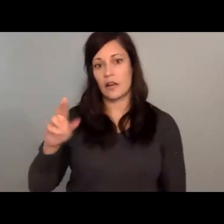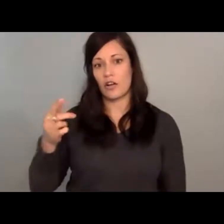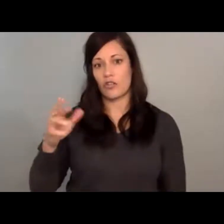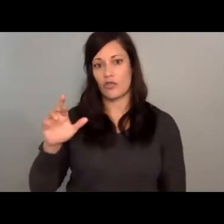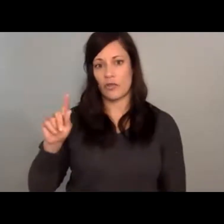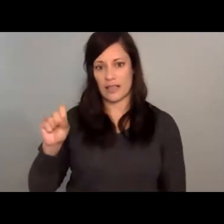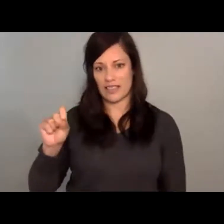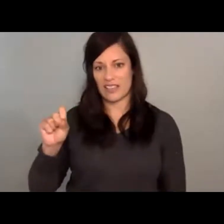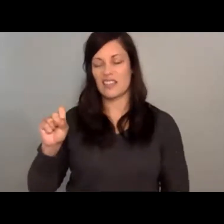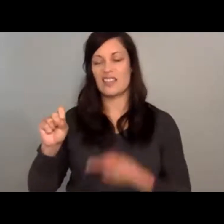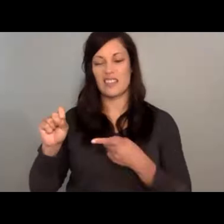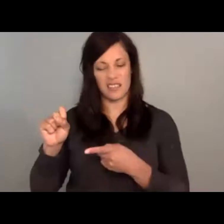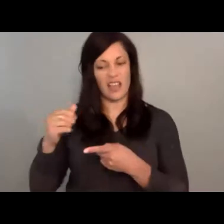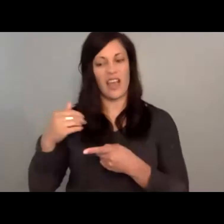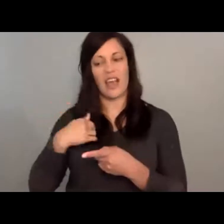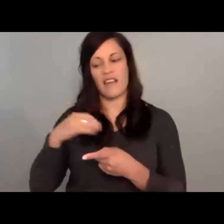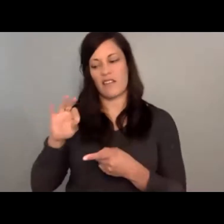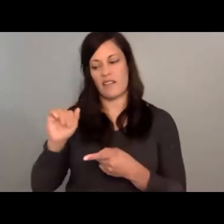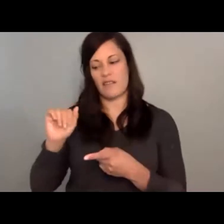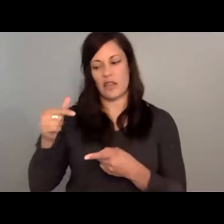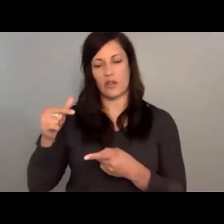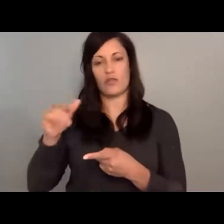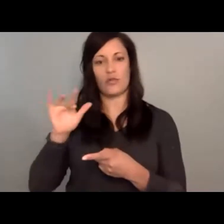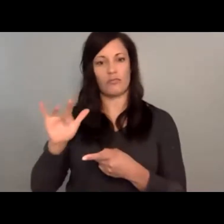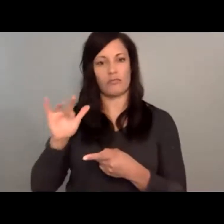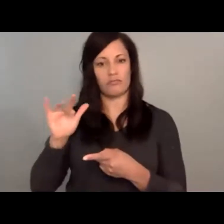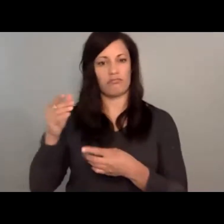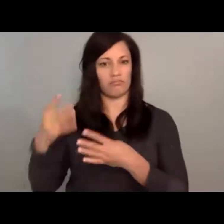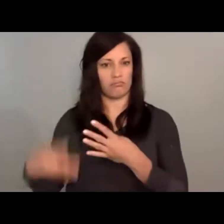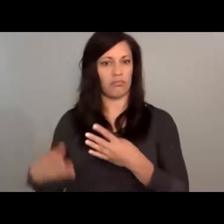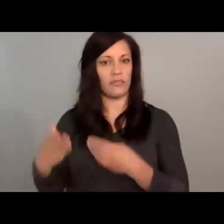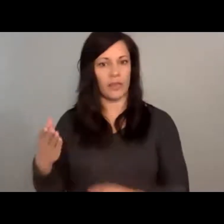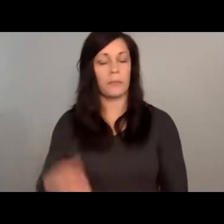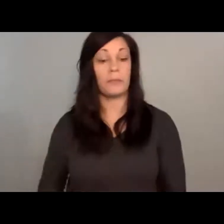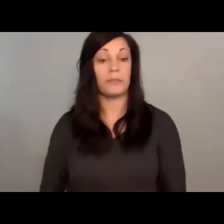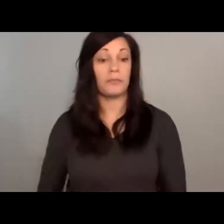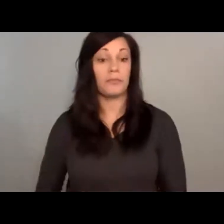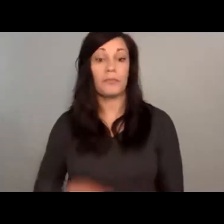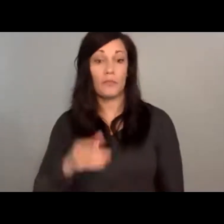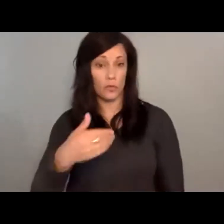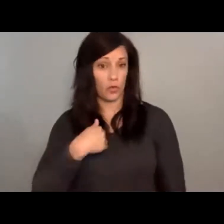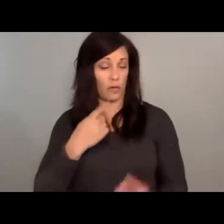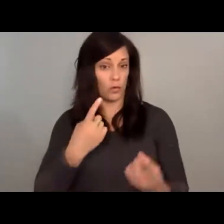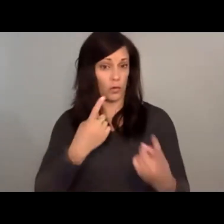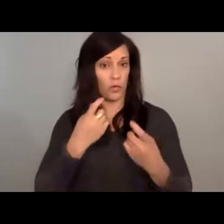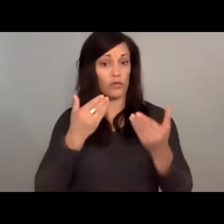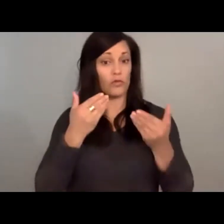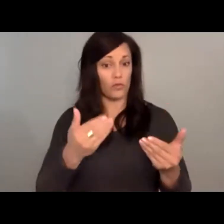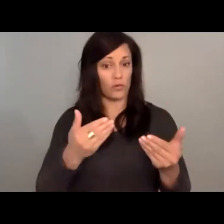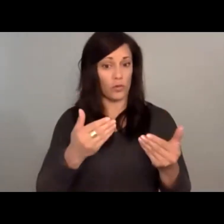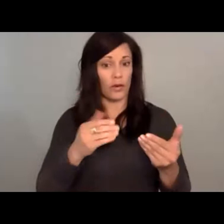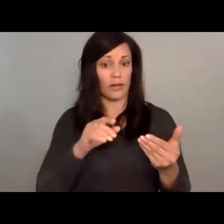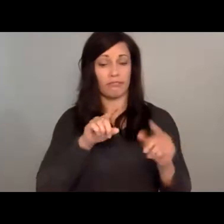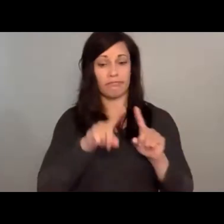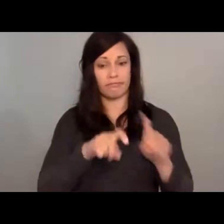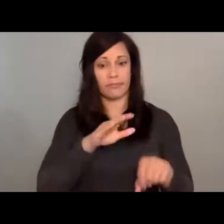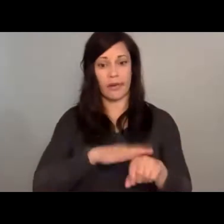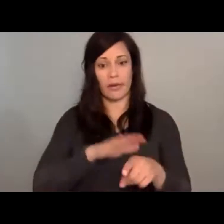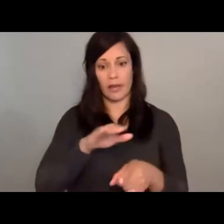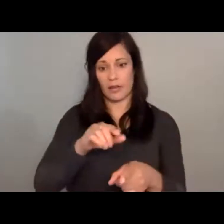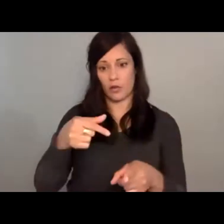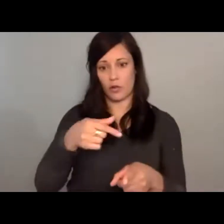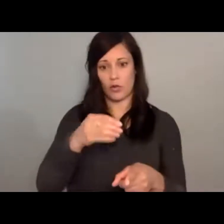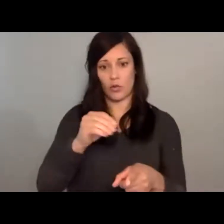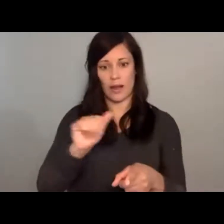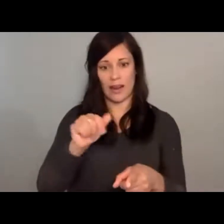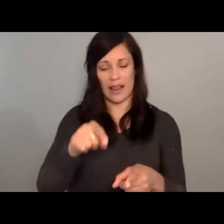www.artsfund.org/NCR grants, and there's an FAQ button. If you have questions that you want to add to today's webinar, please use the Q&A feature.